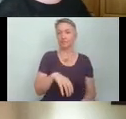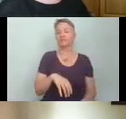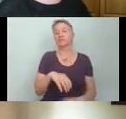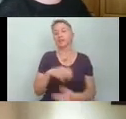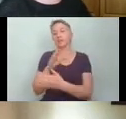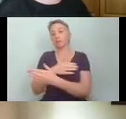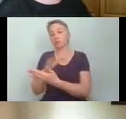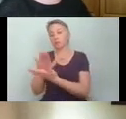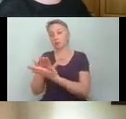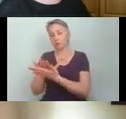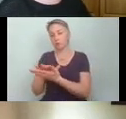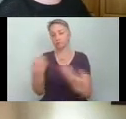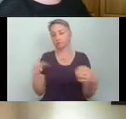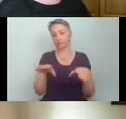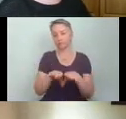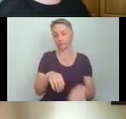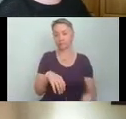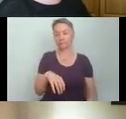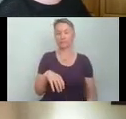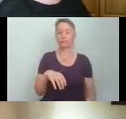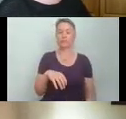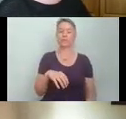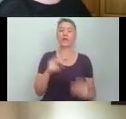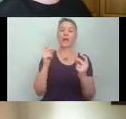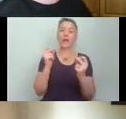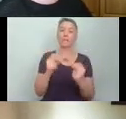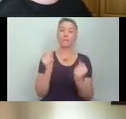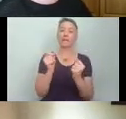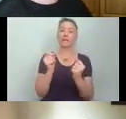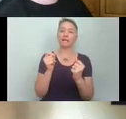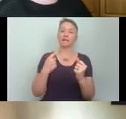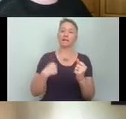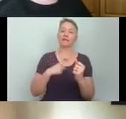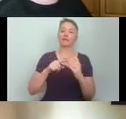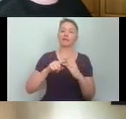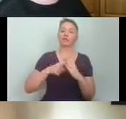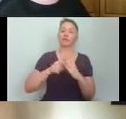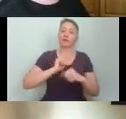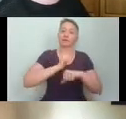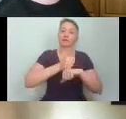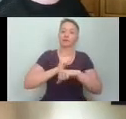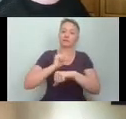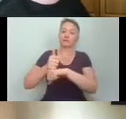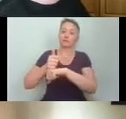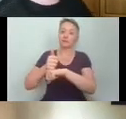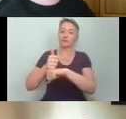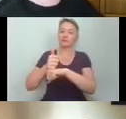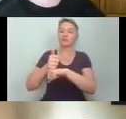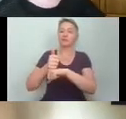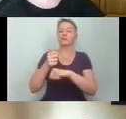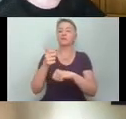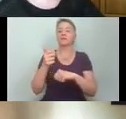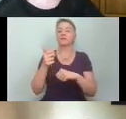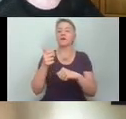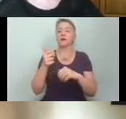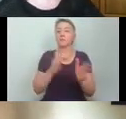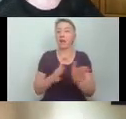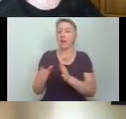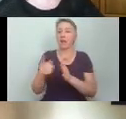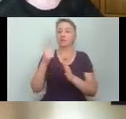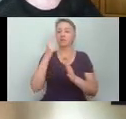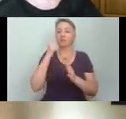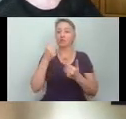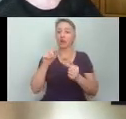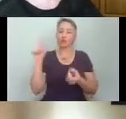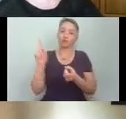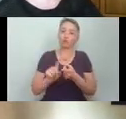Music. We immediately started putting in place mitigating expense actions, which